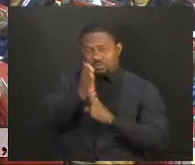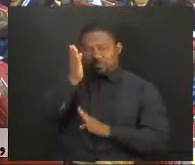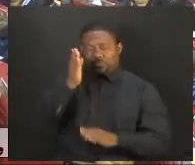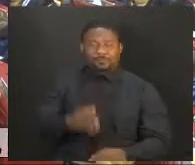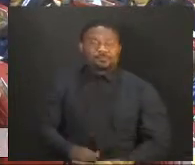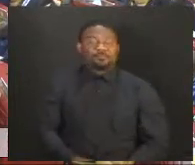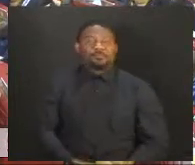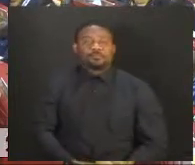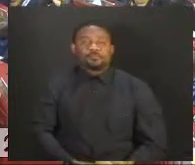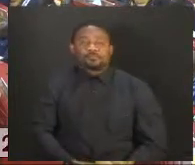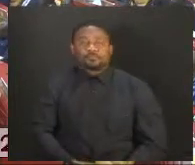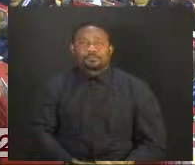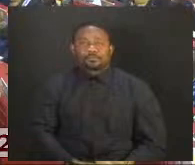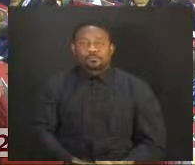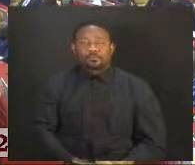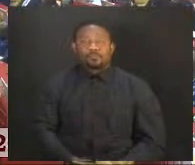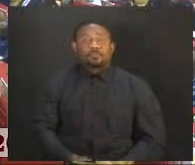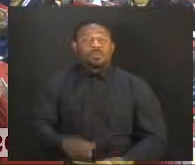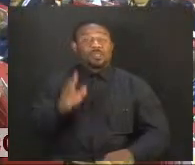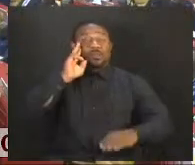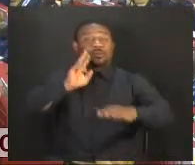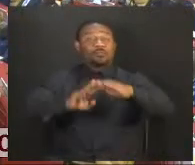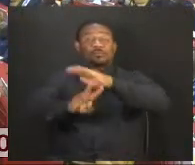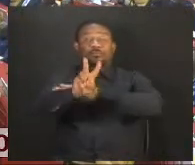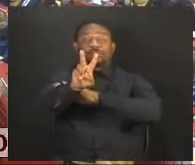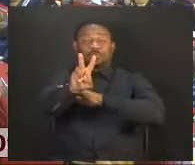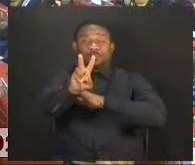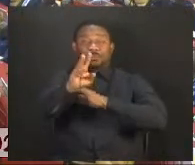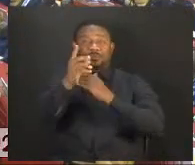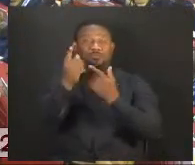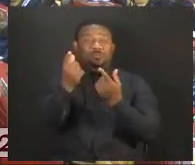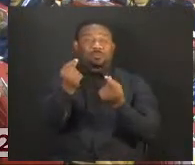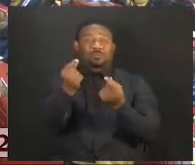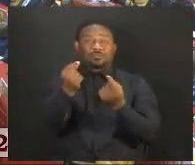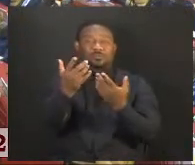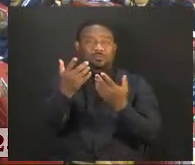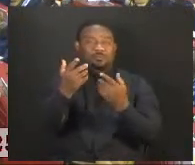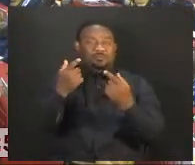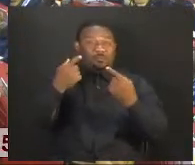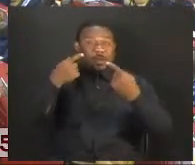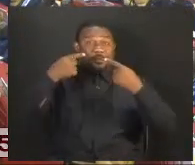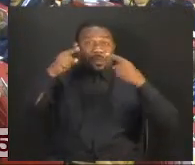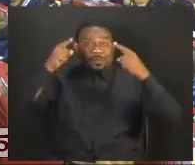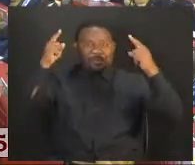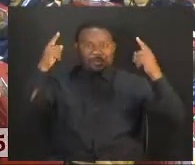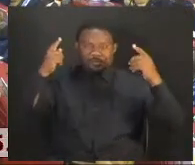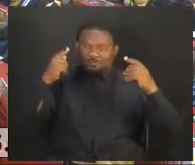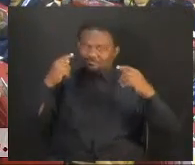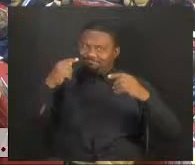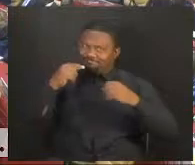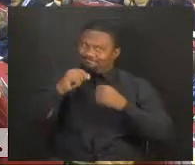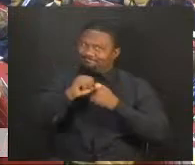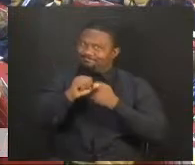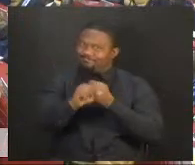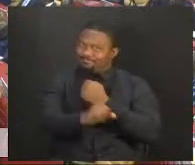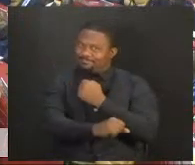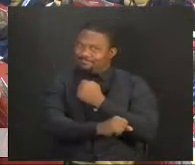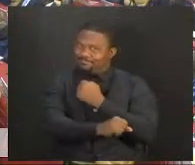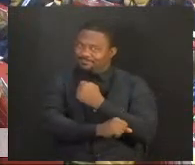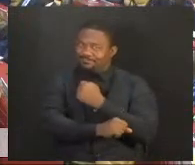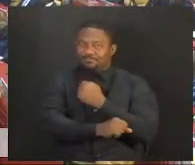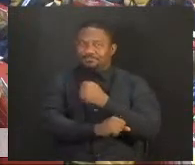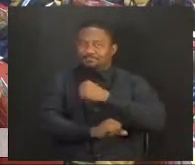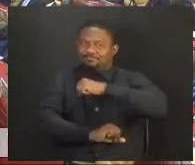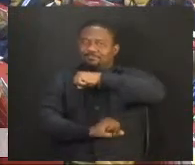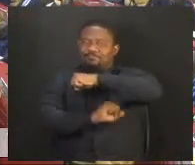So, Speaker, our vision is to build a prosperous and a democratic state, anchored on